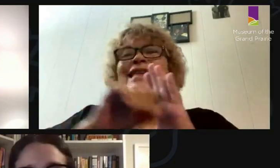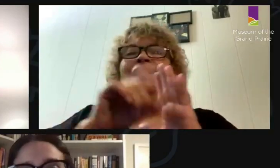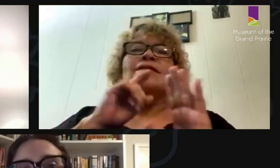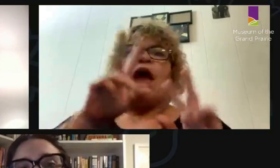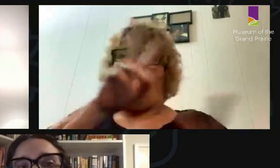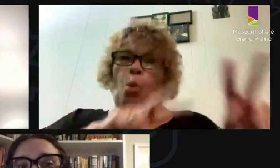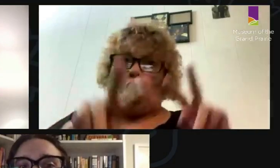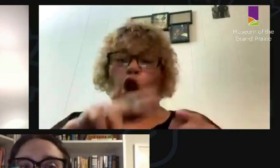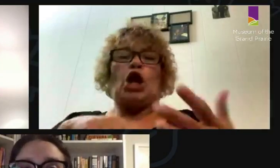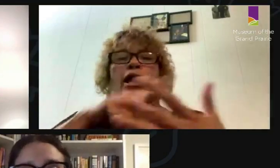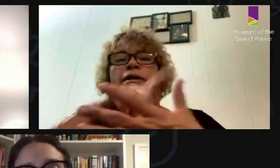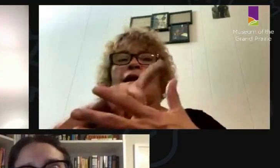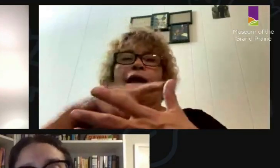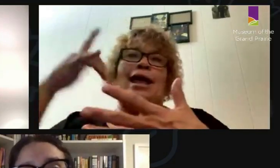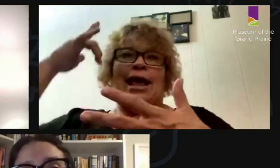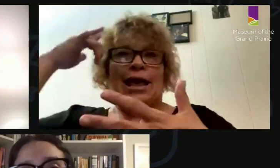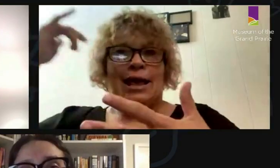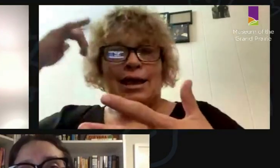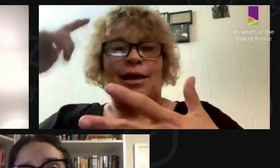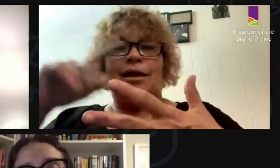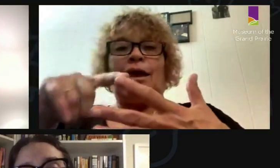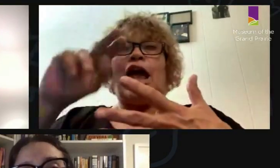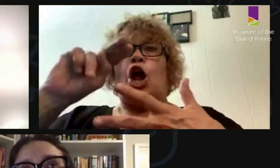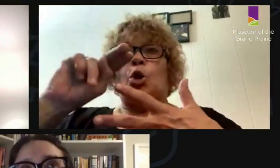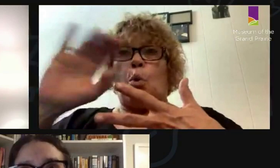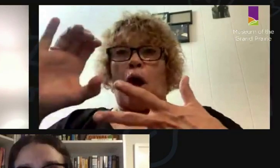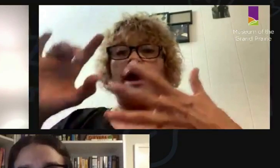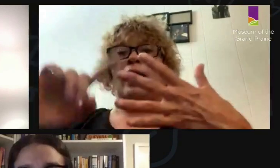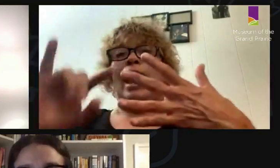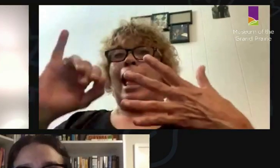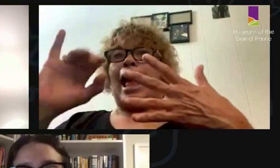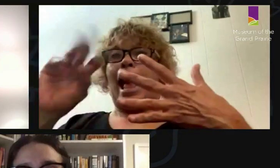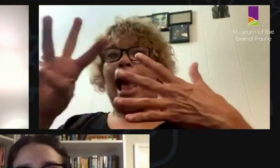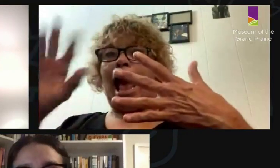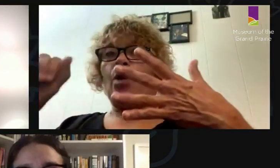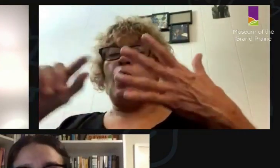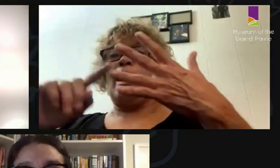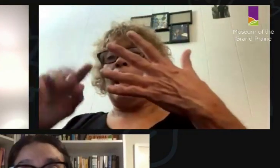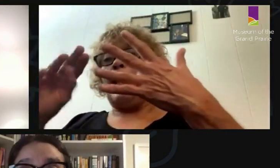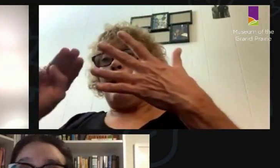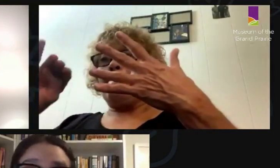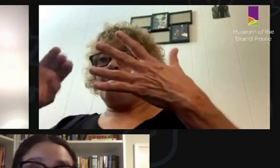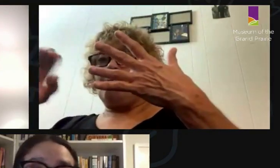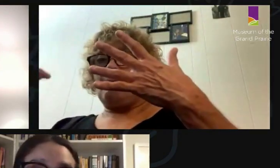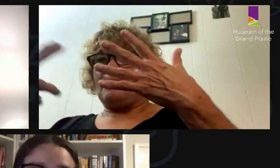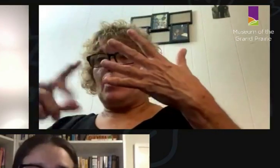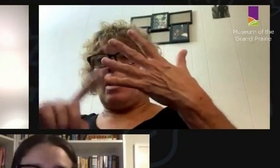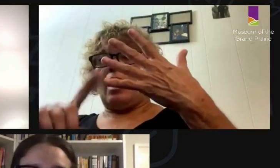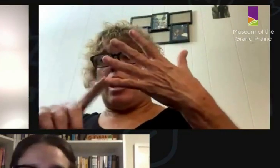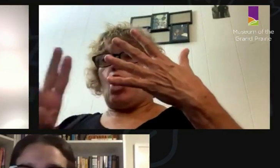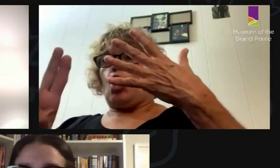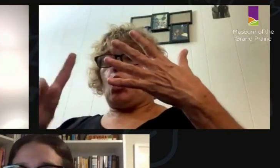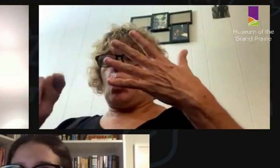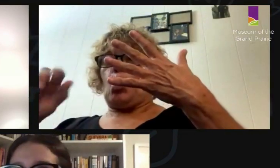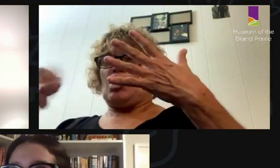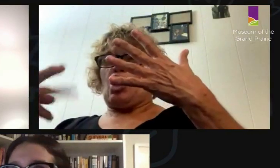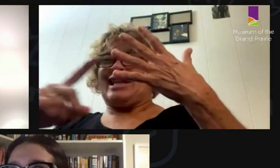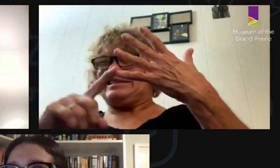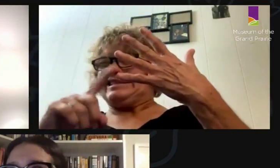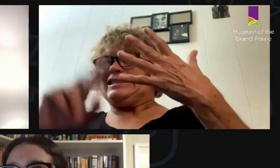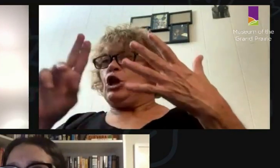again are California, North Carolina, Iowa, Michigan, and Utah. We just added